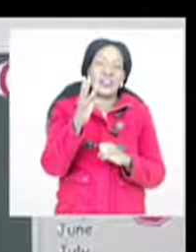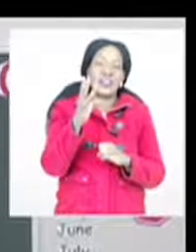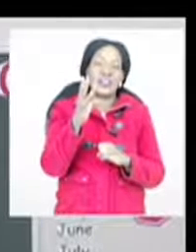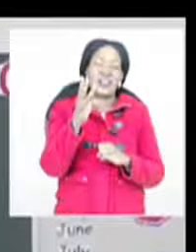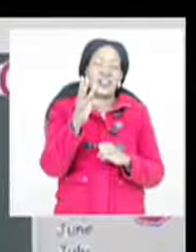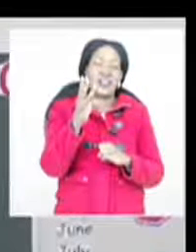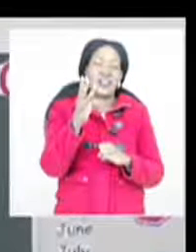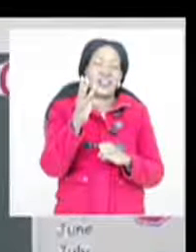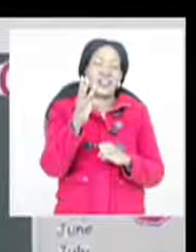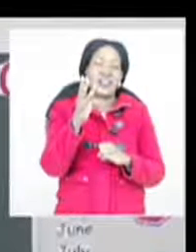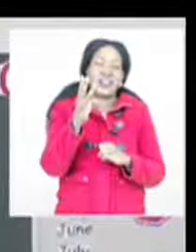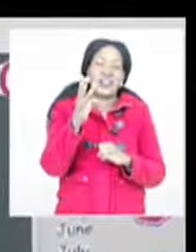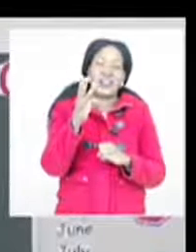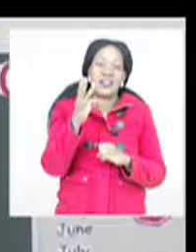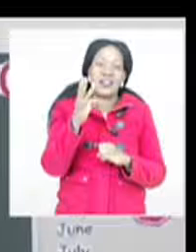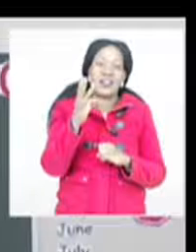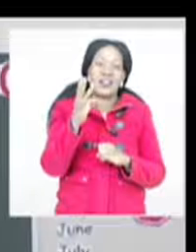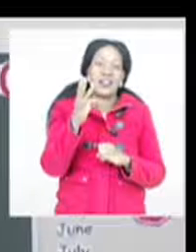3,